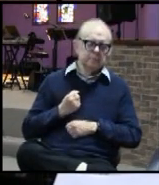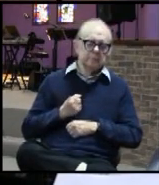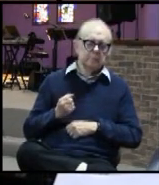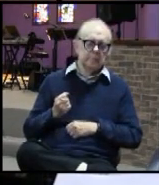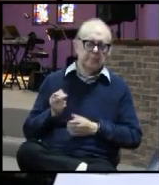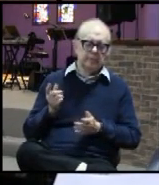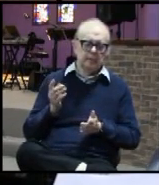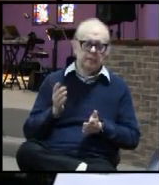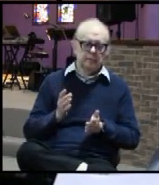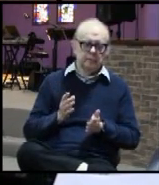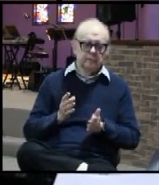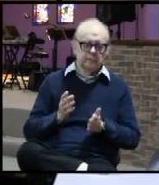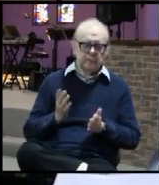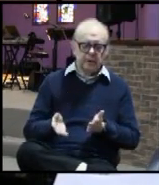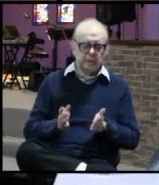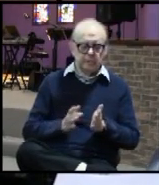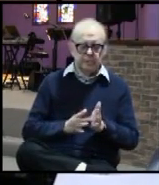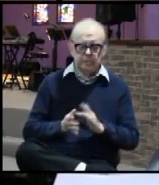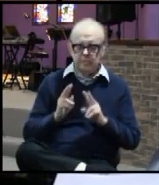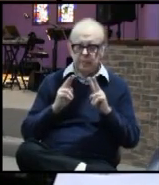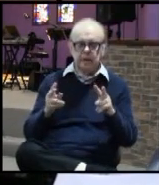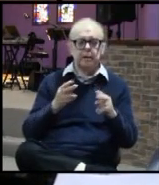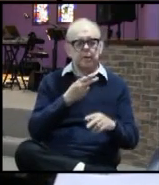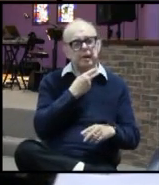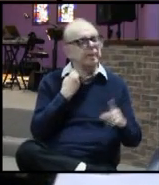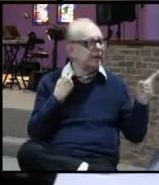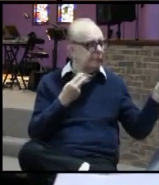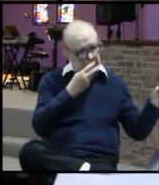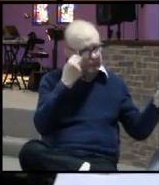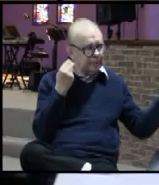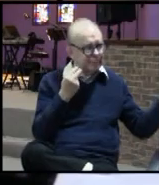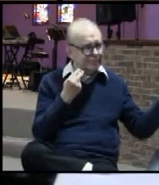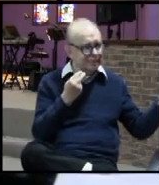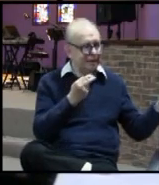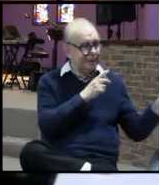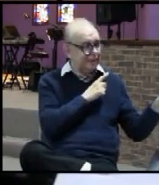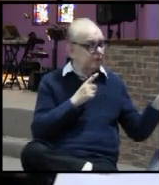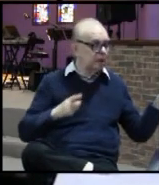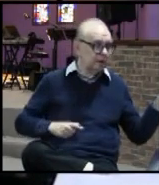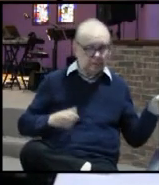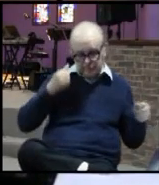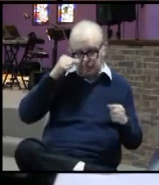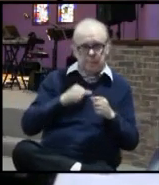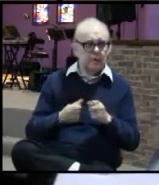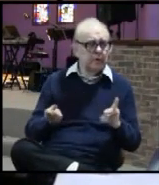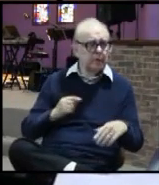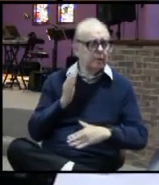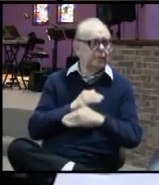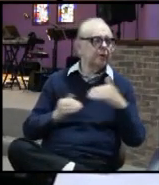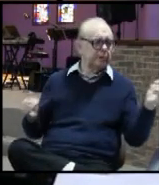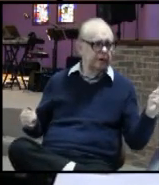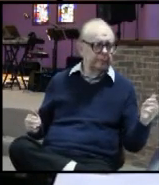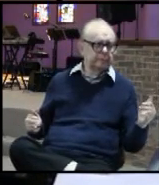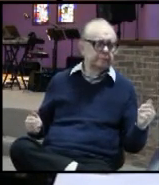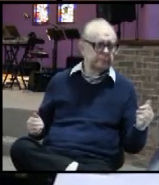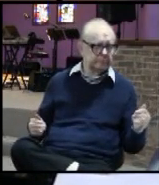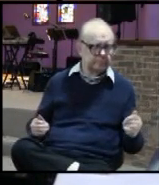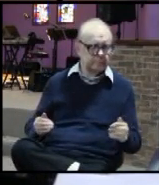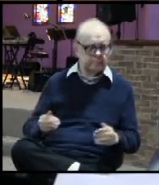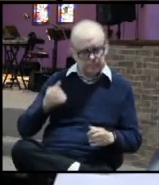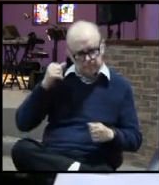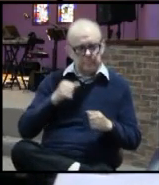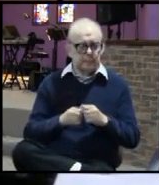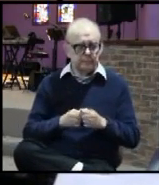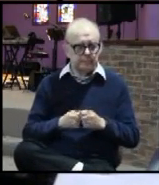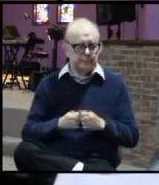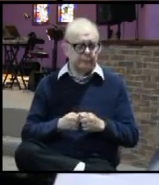Jesus was looking at the thief on the cross, and when the thief said, "Lord, remember me when you come into your kingdom." And he remembers Jesus